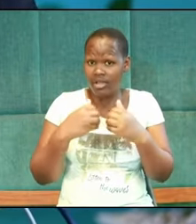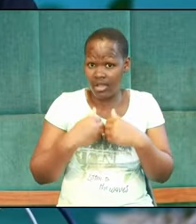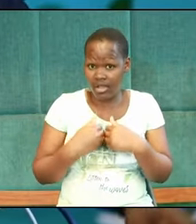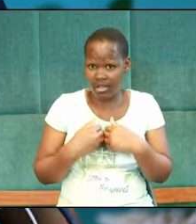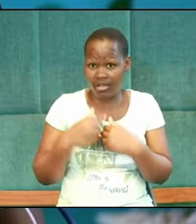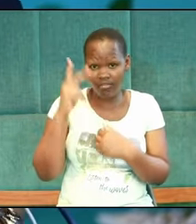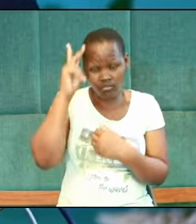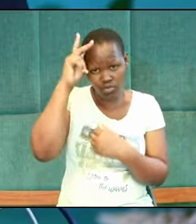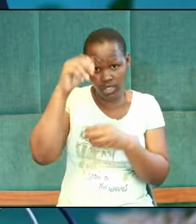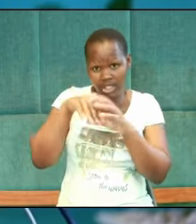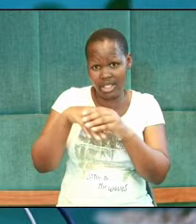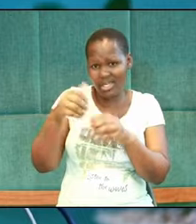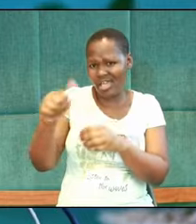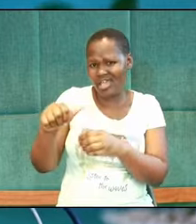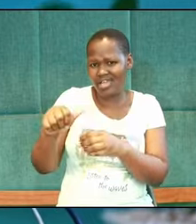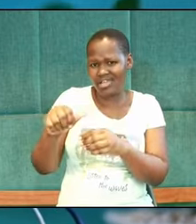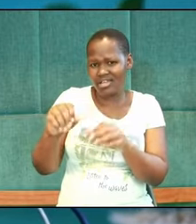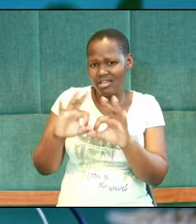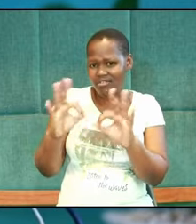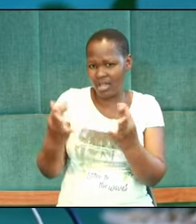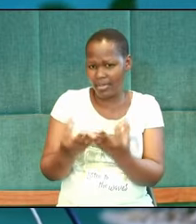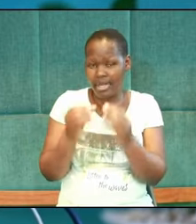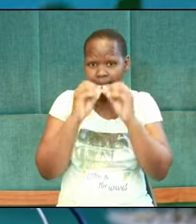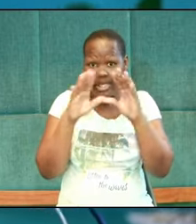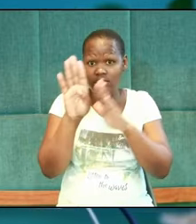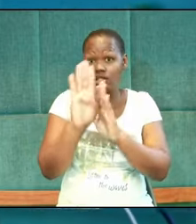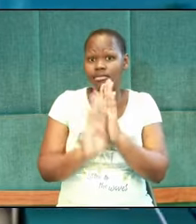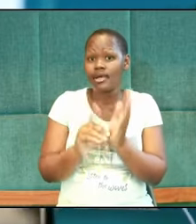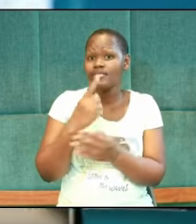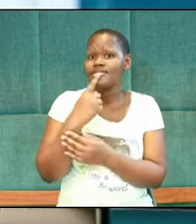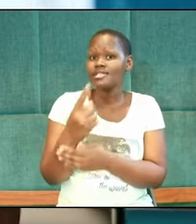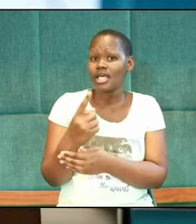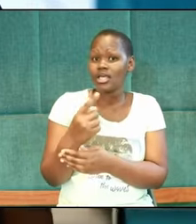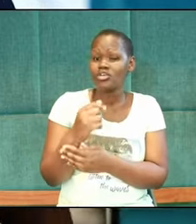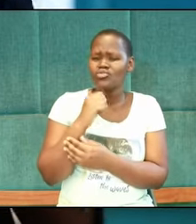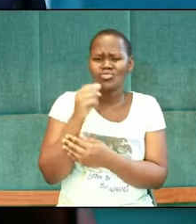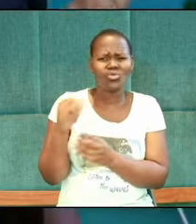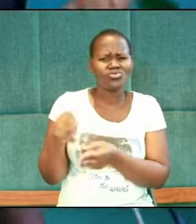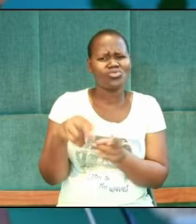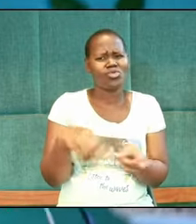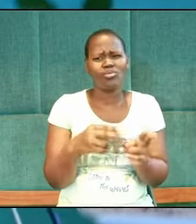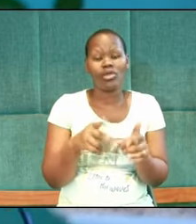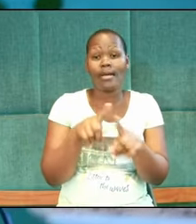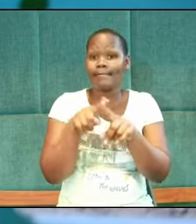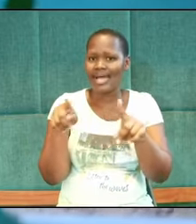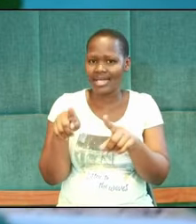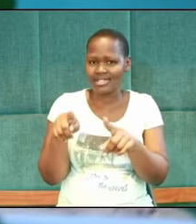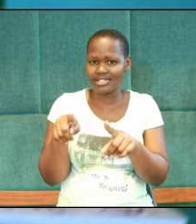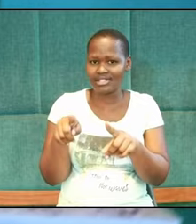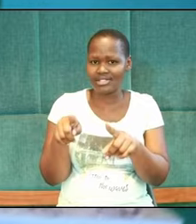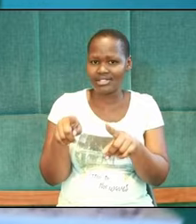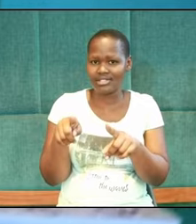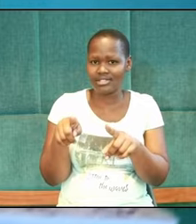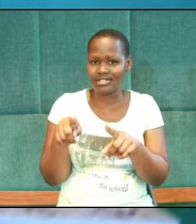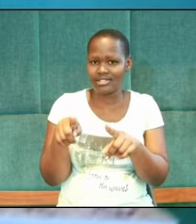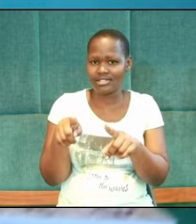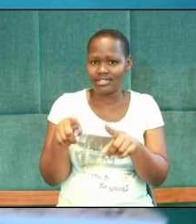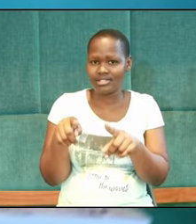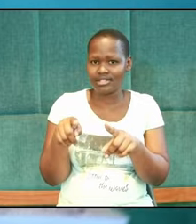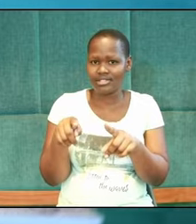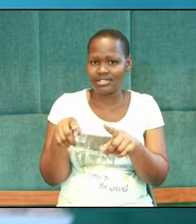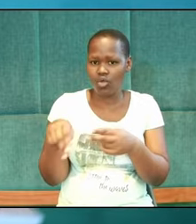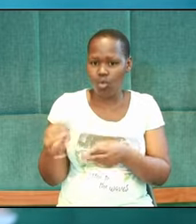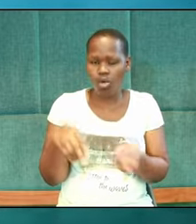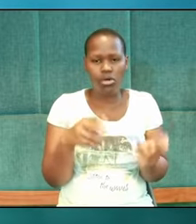in any family, the blessings, the Bible say, they are not common, they are uncommon. Question,